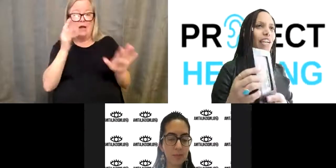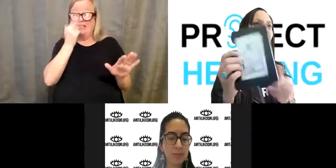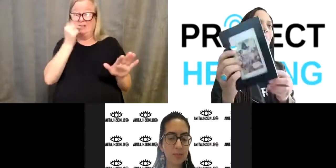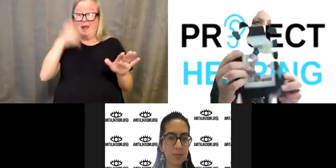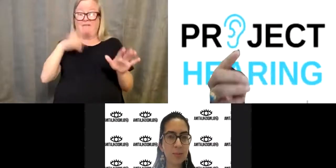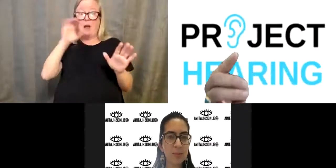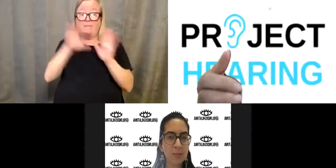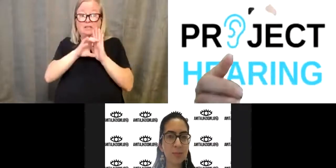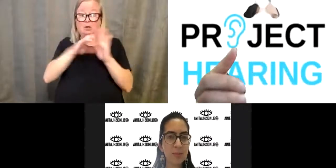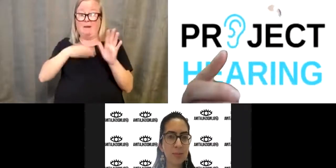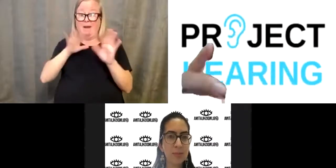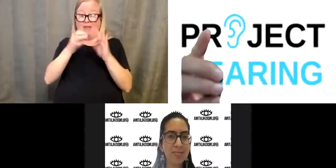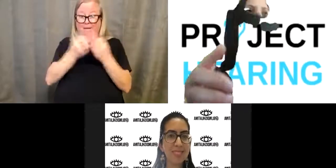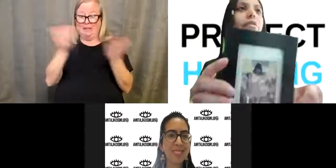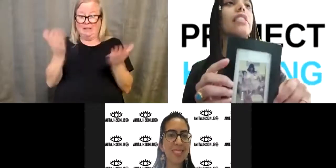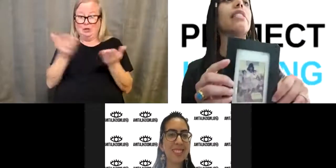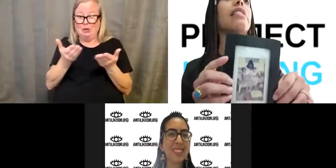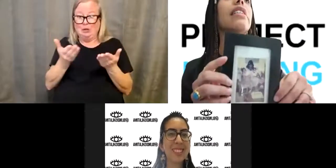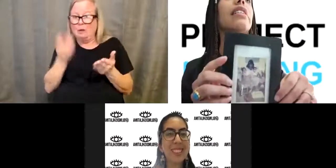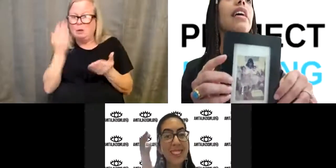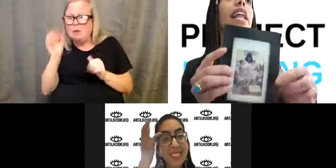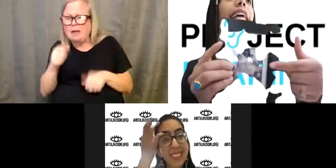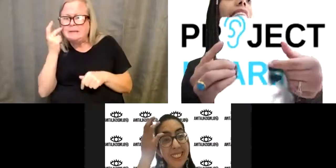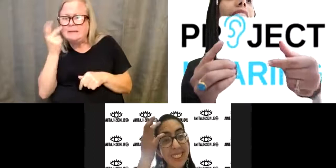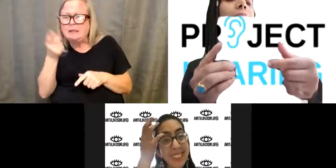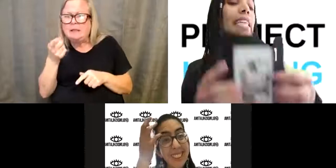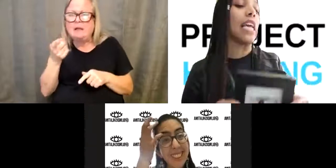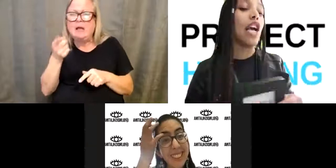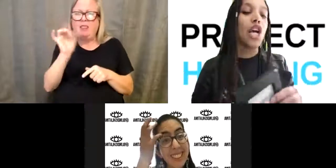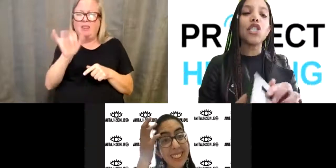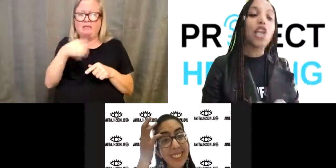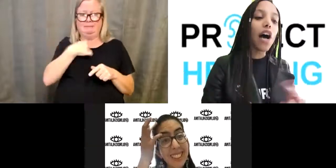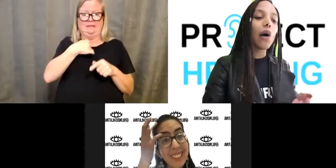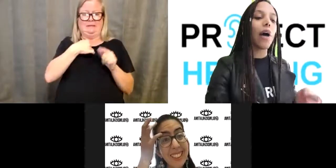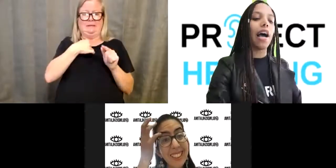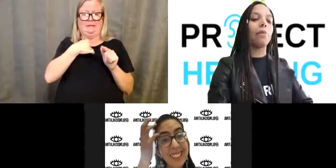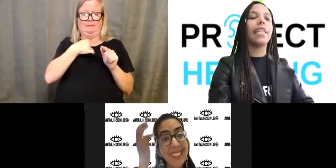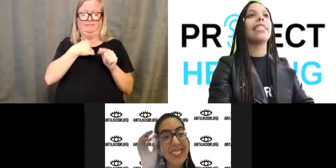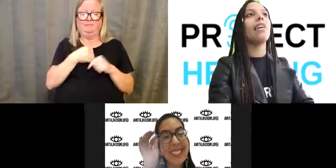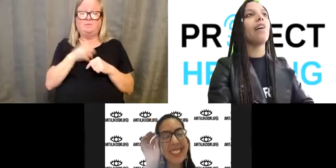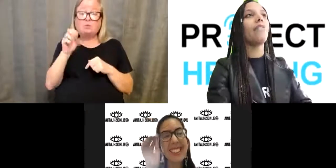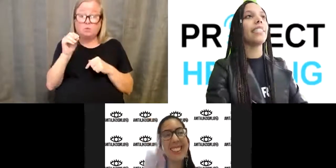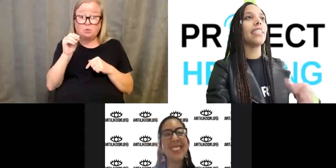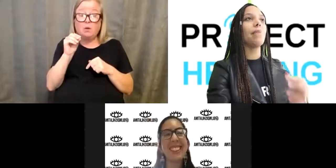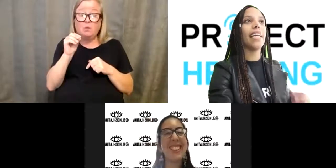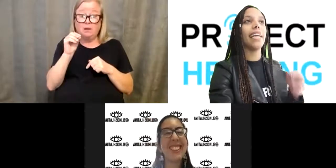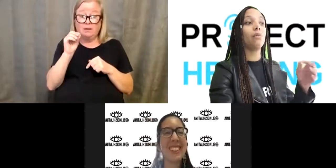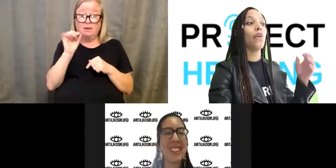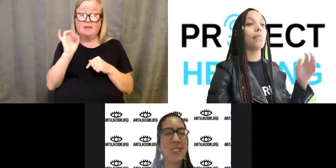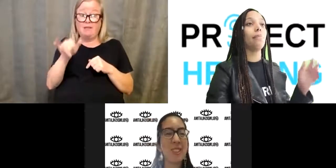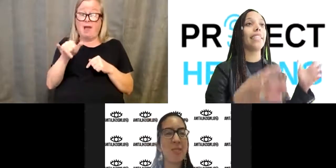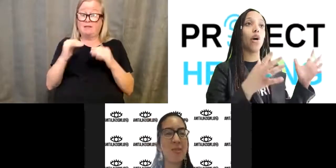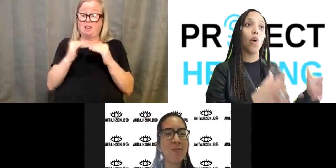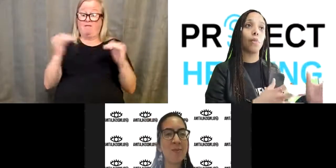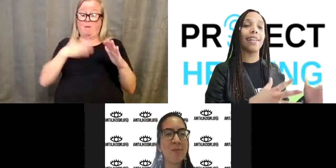picture of like my family right here. Oh, I don't know if you guys can see this. Like, this is me. So that's the level of accessibility I came